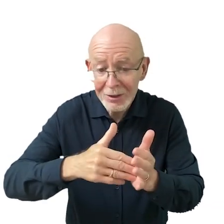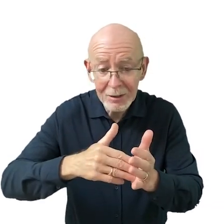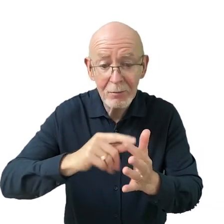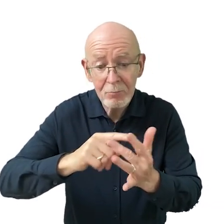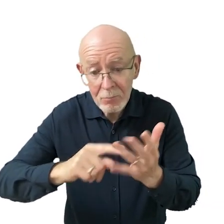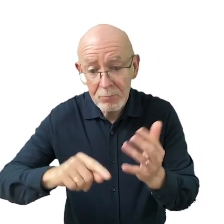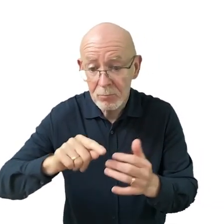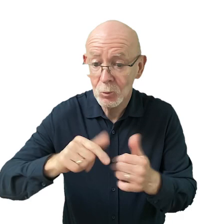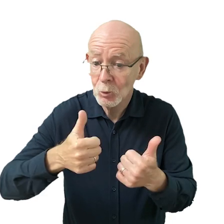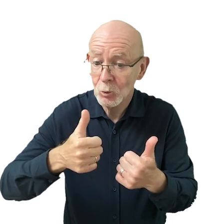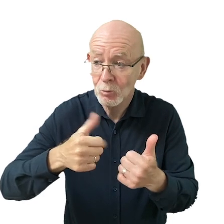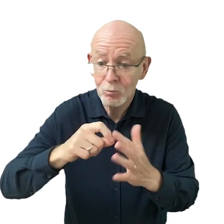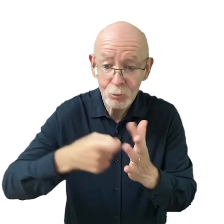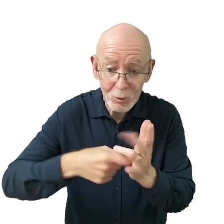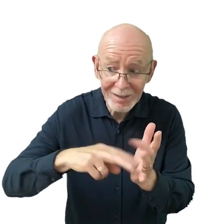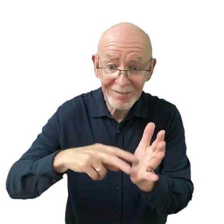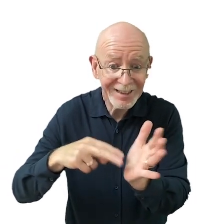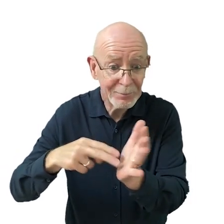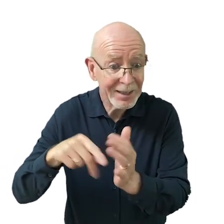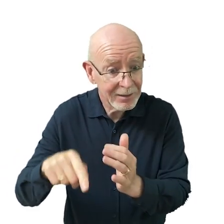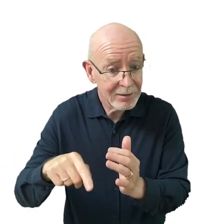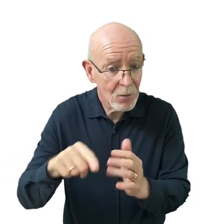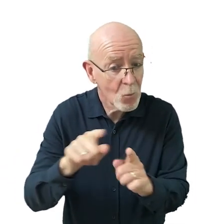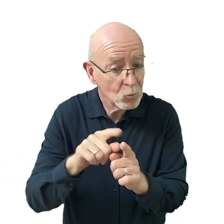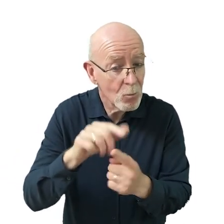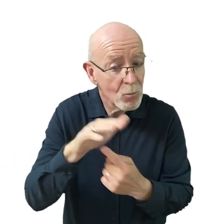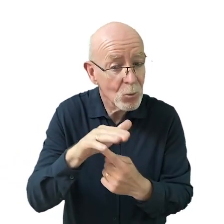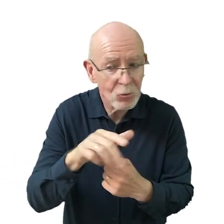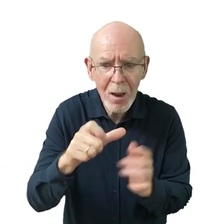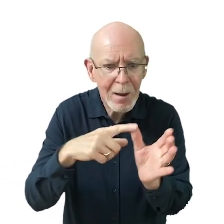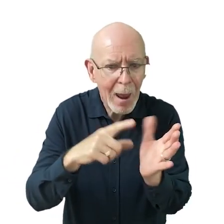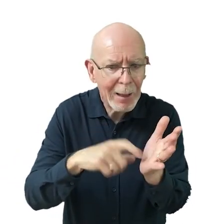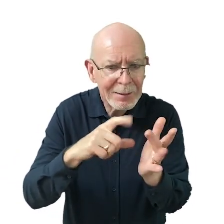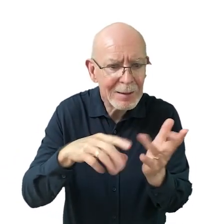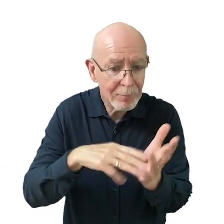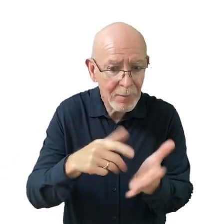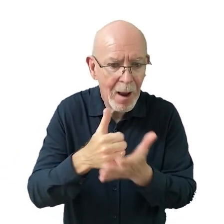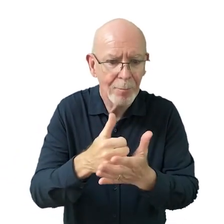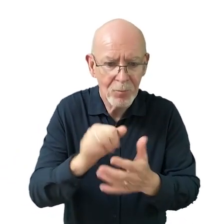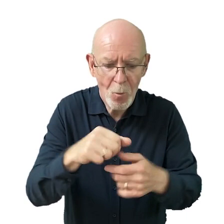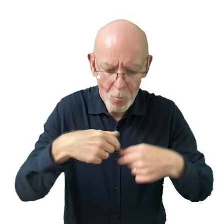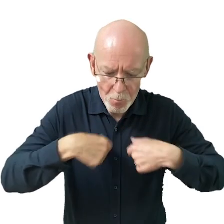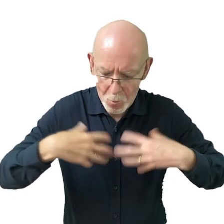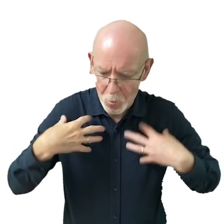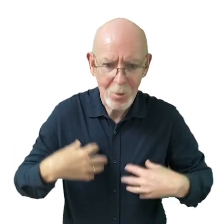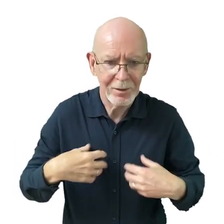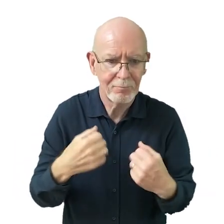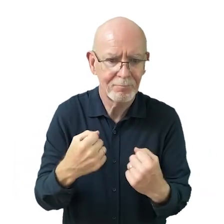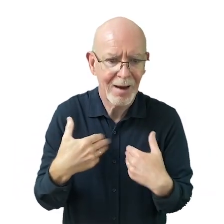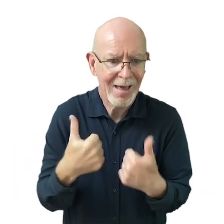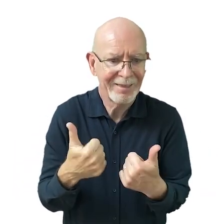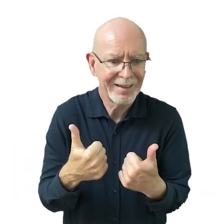are sources of protein and vitamins. They are also an important source of calcium, which keeps bones